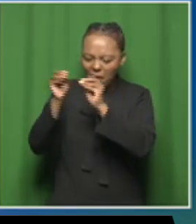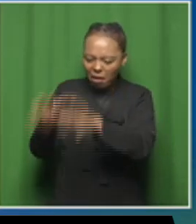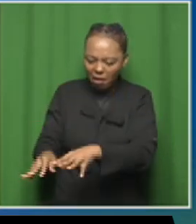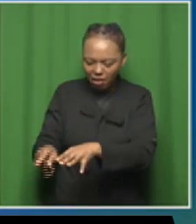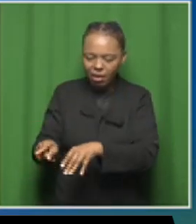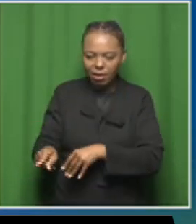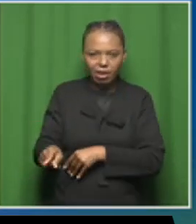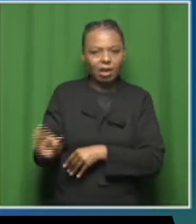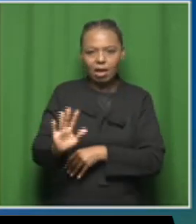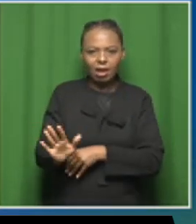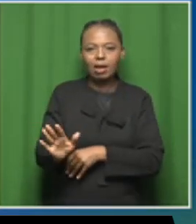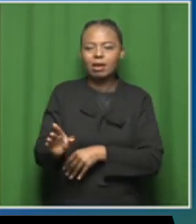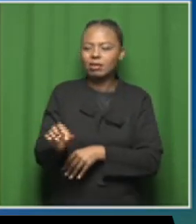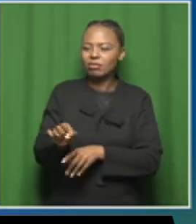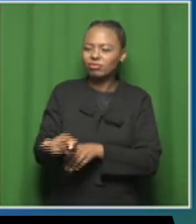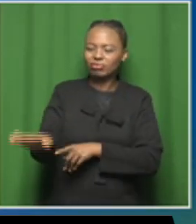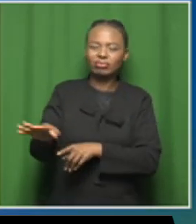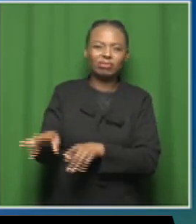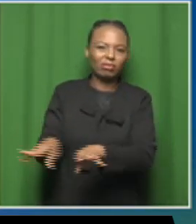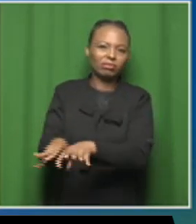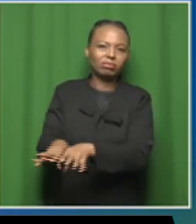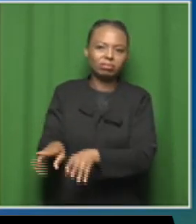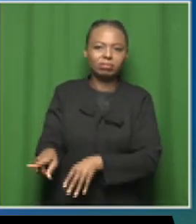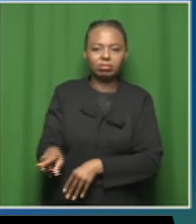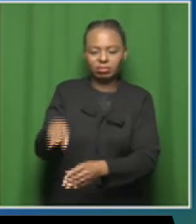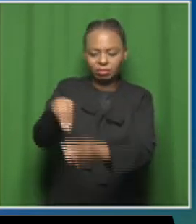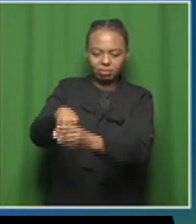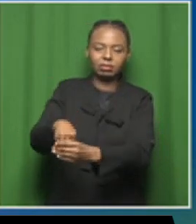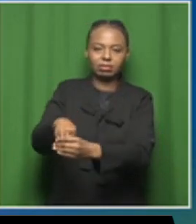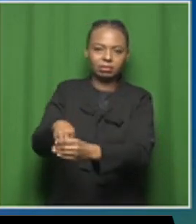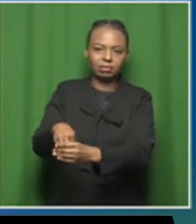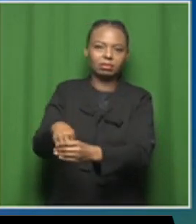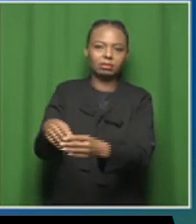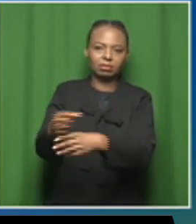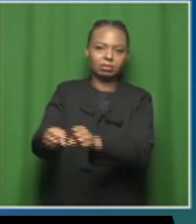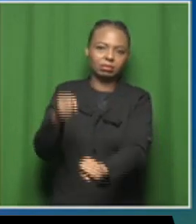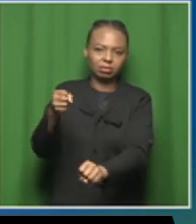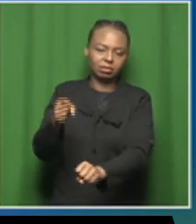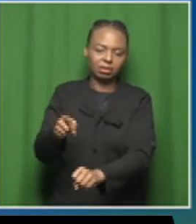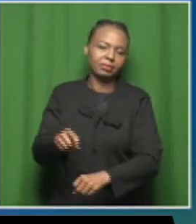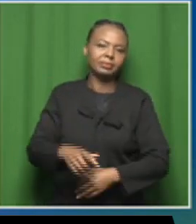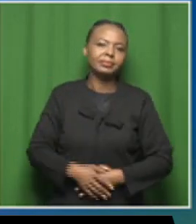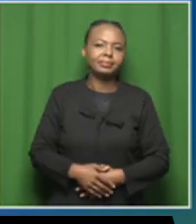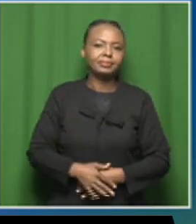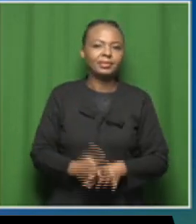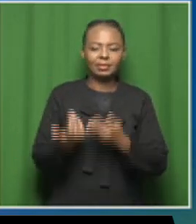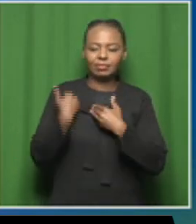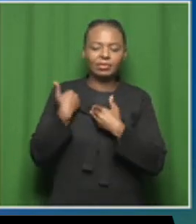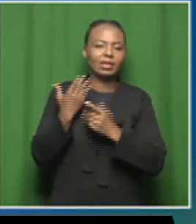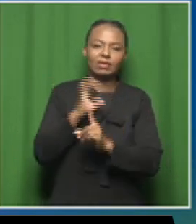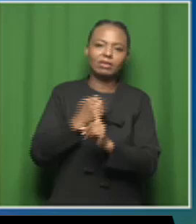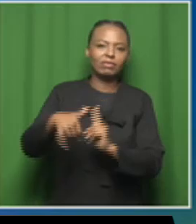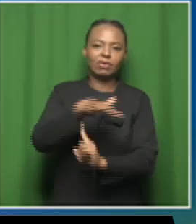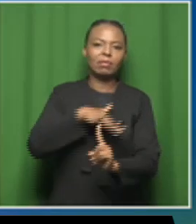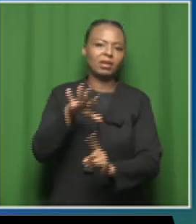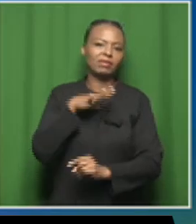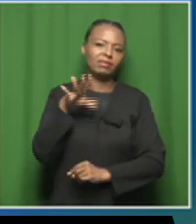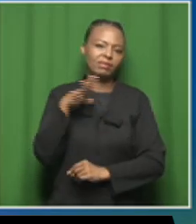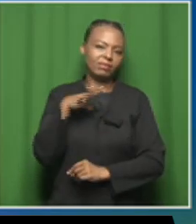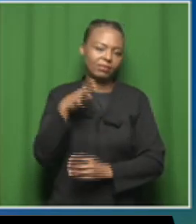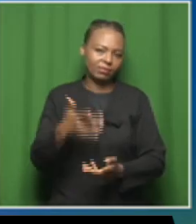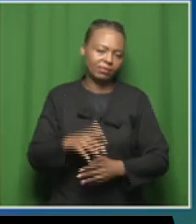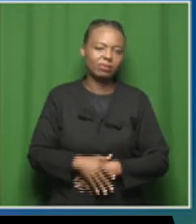into the environment. So I think as Professor Oliveira said, common sense around respiratory